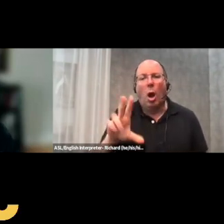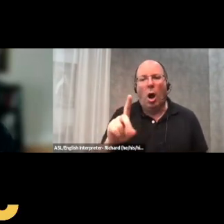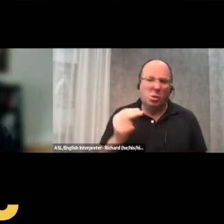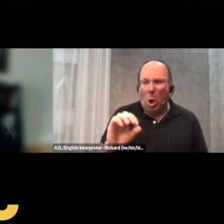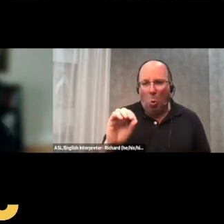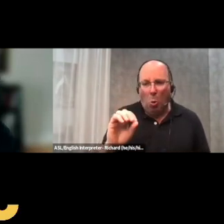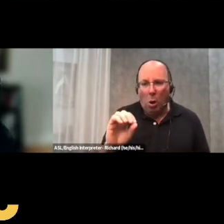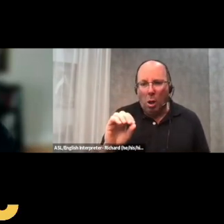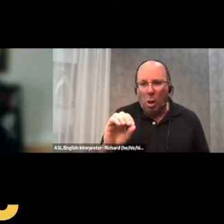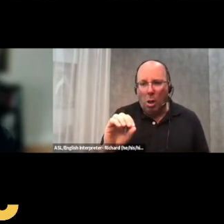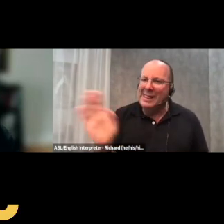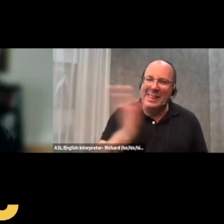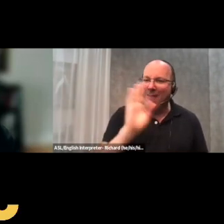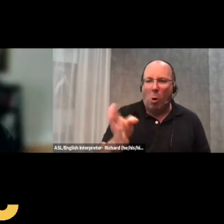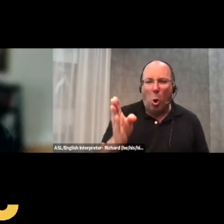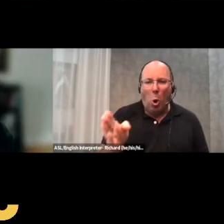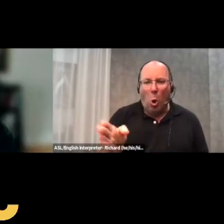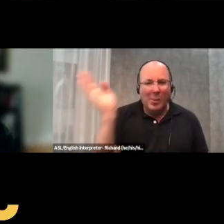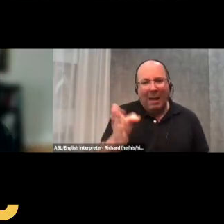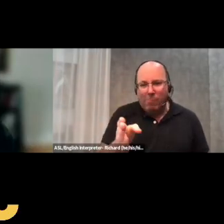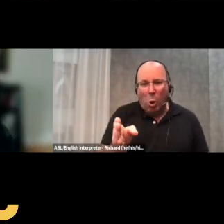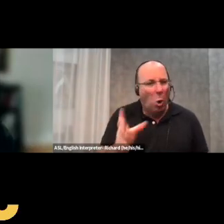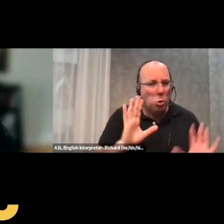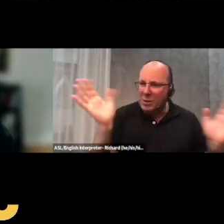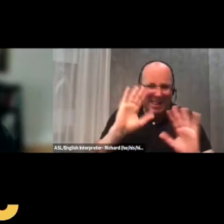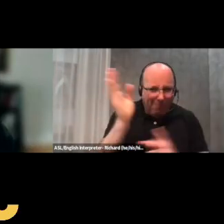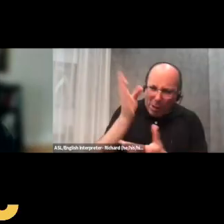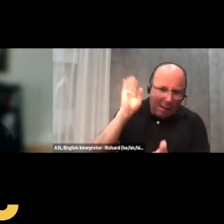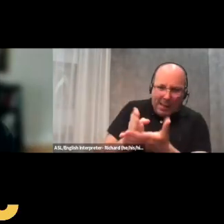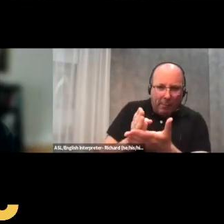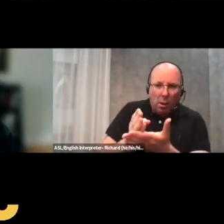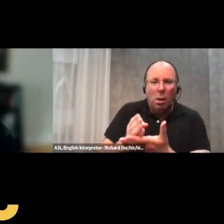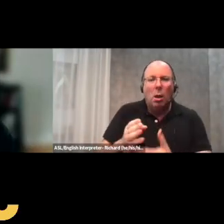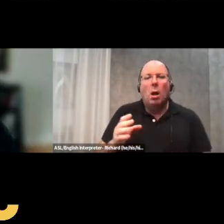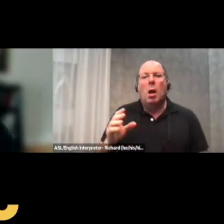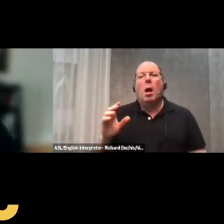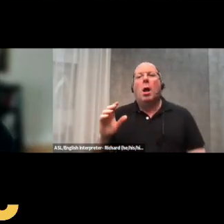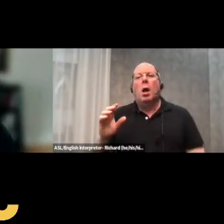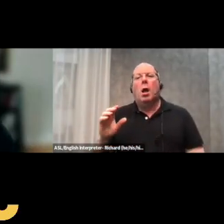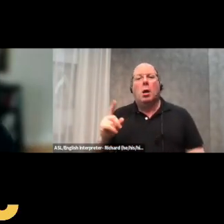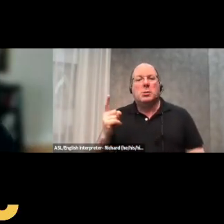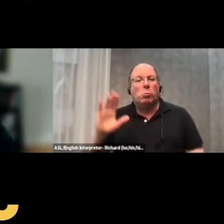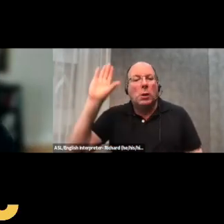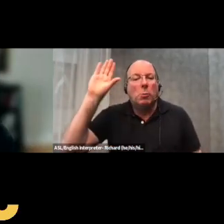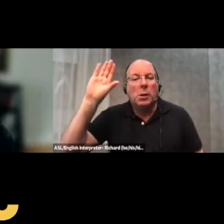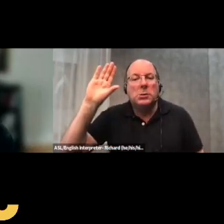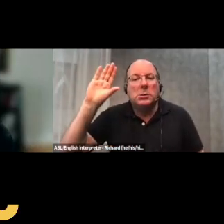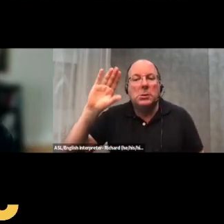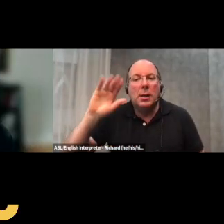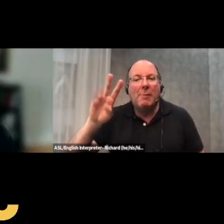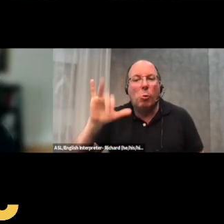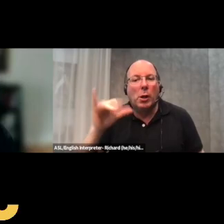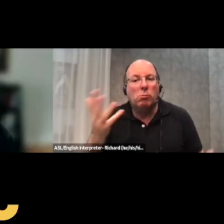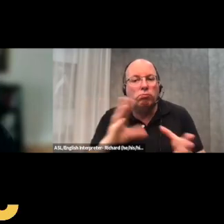be something that you are never interested in doing, ever, under any circumstance. I see a hand being raised. Avery?